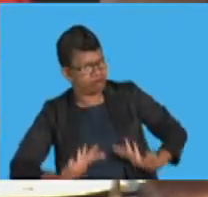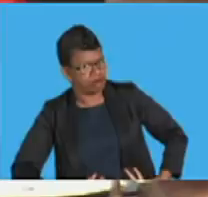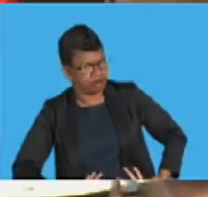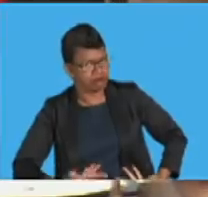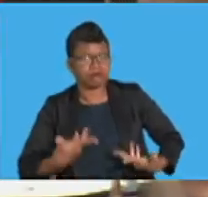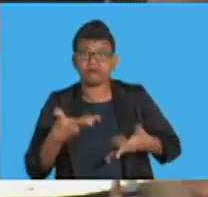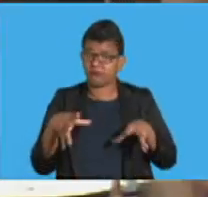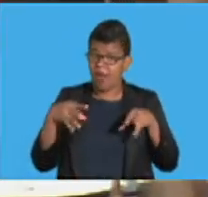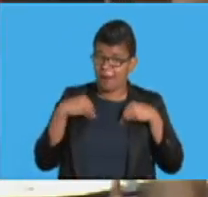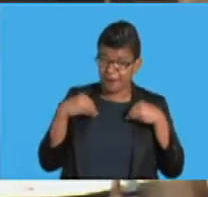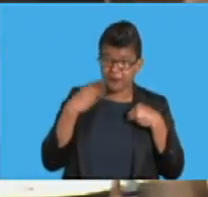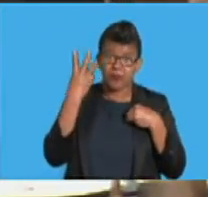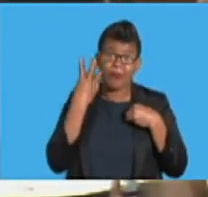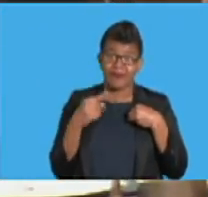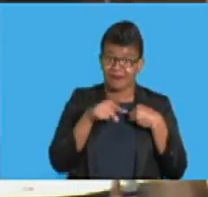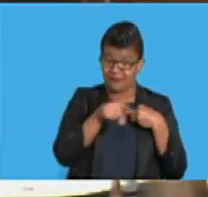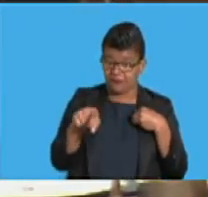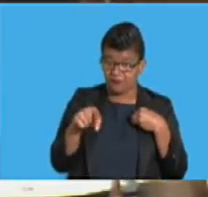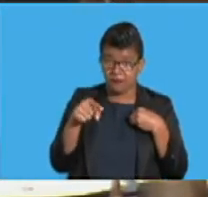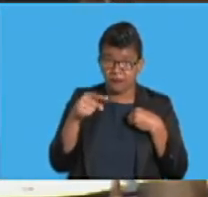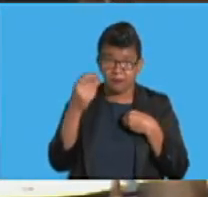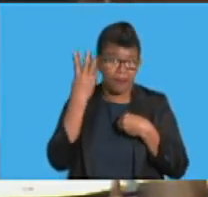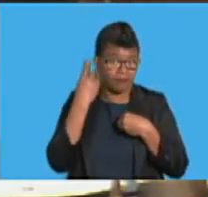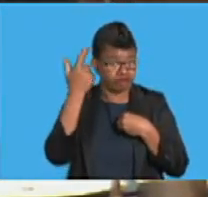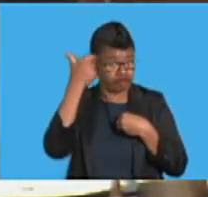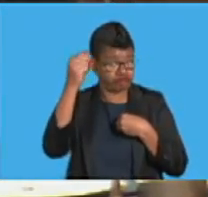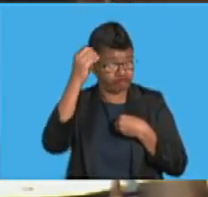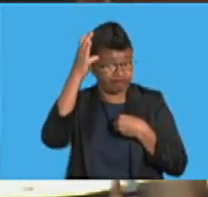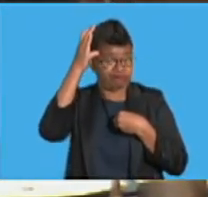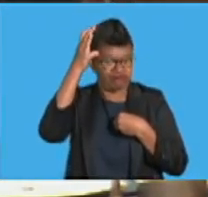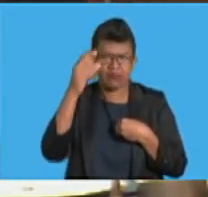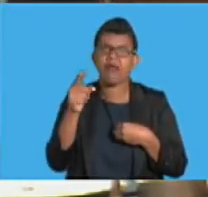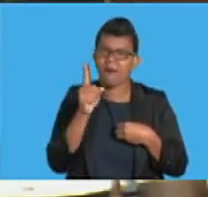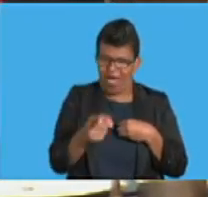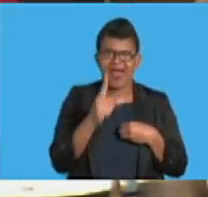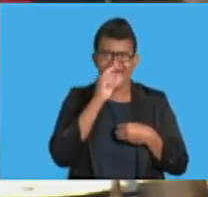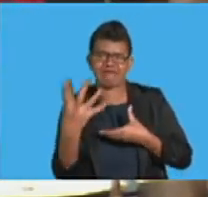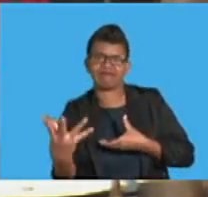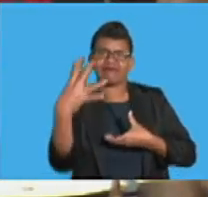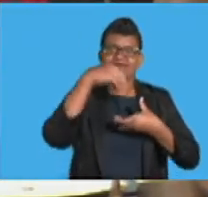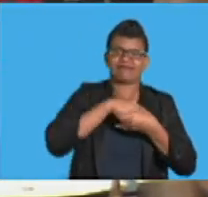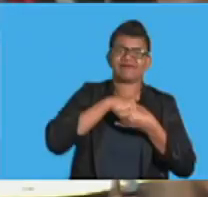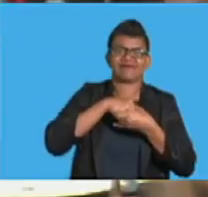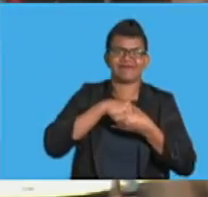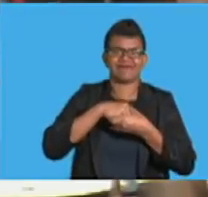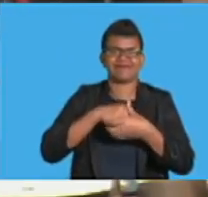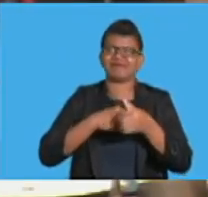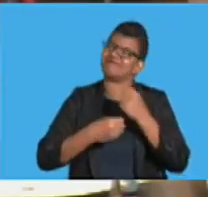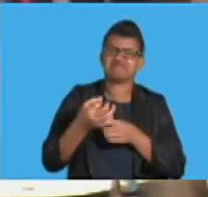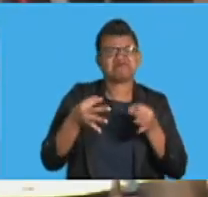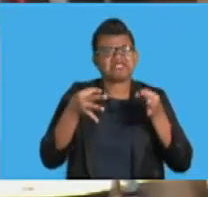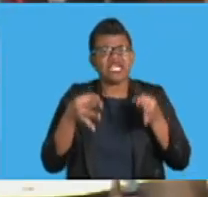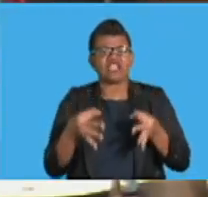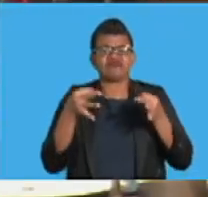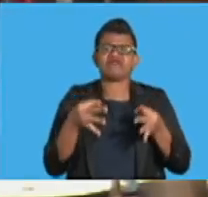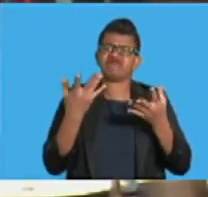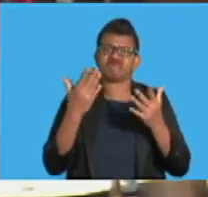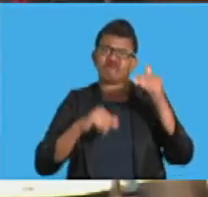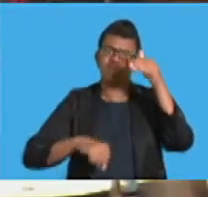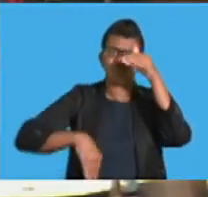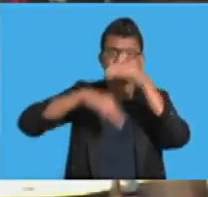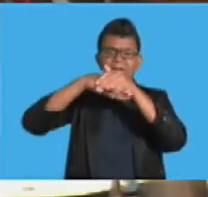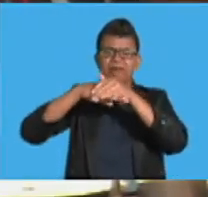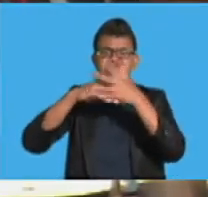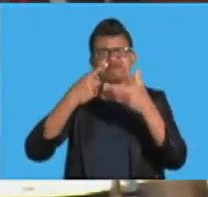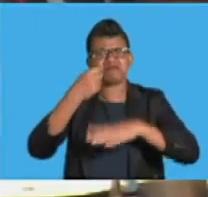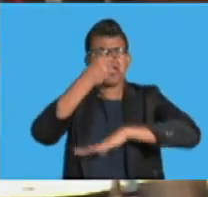become better educated and gainfully involved in a nation's affairs, the lawmakers and the people in authority become more conscious of the need to be civil